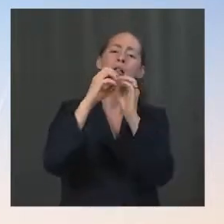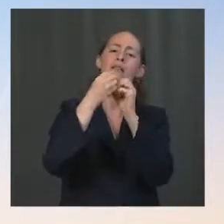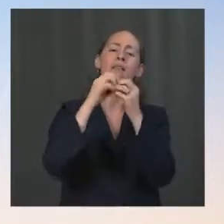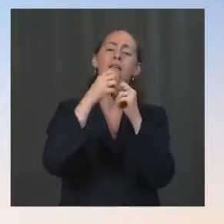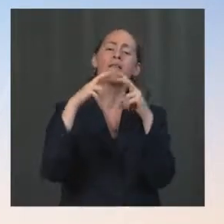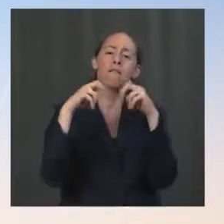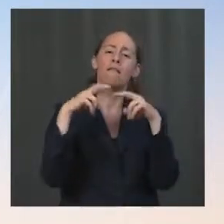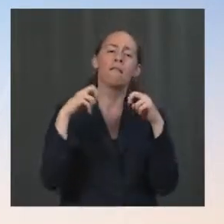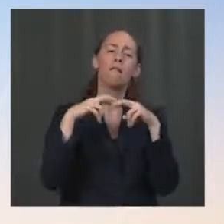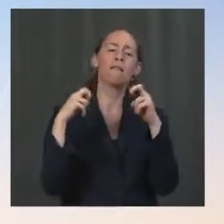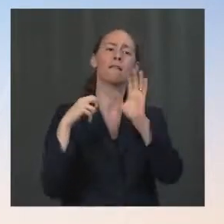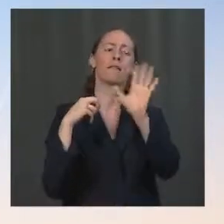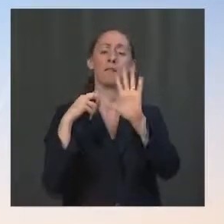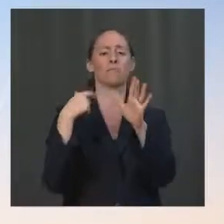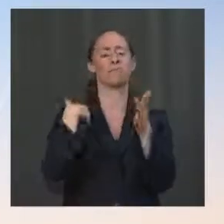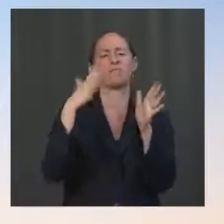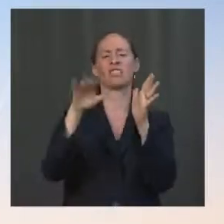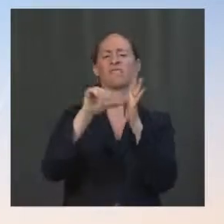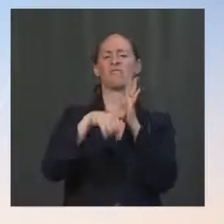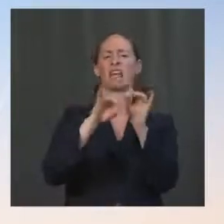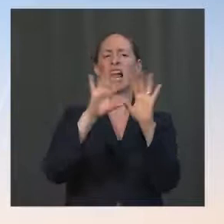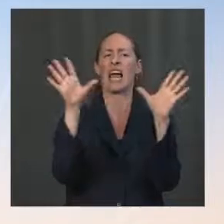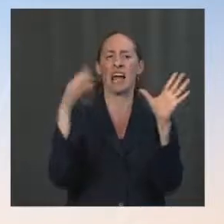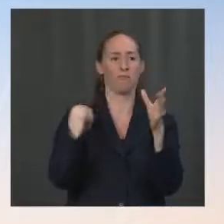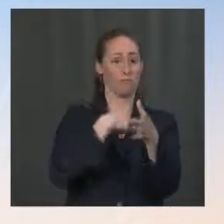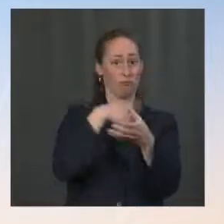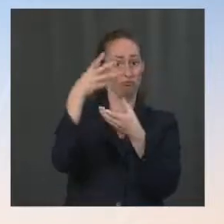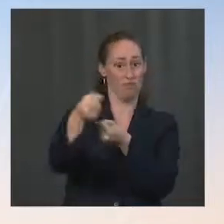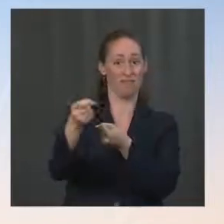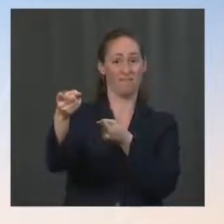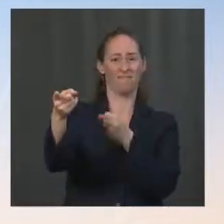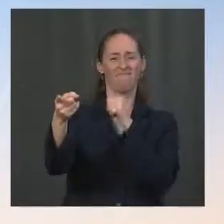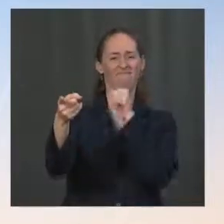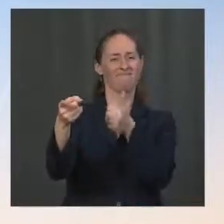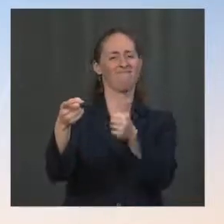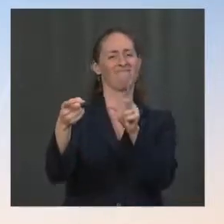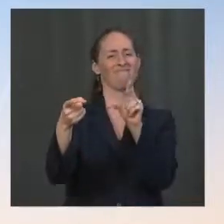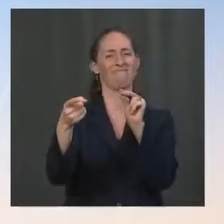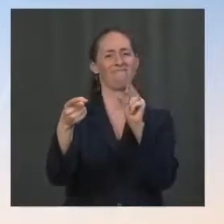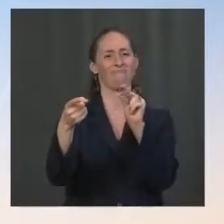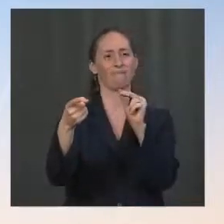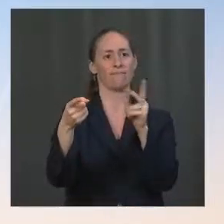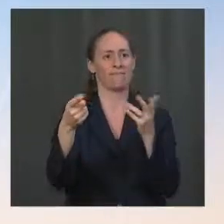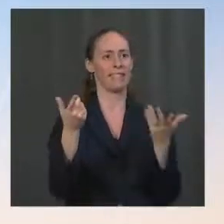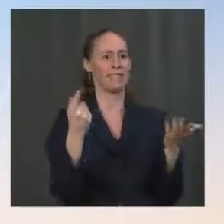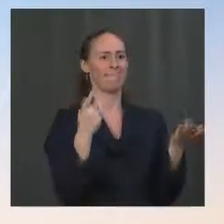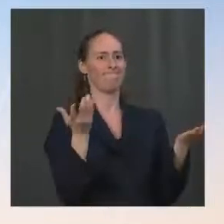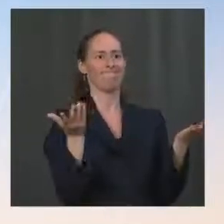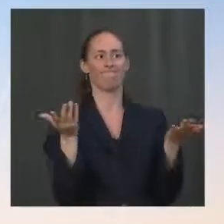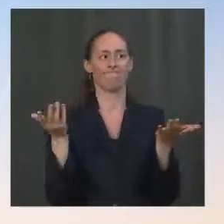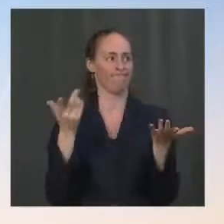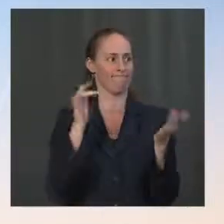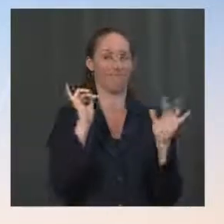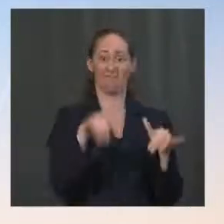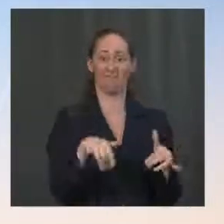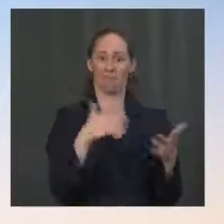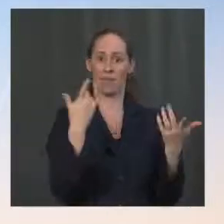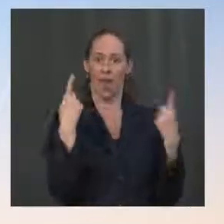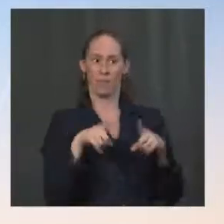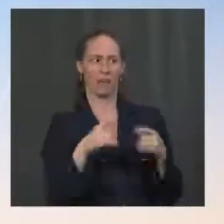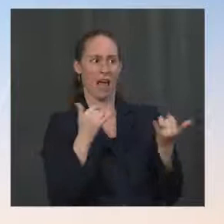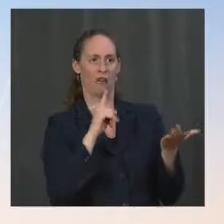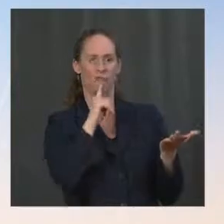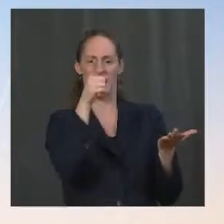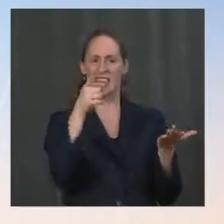Taliban. This is not about trust, but there is a reality on the ground, and the reality is the Taliban control large swaths